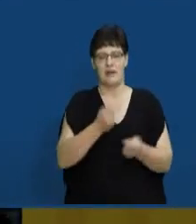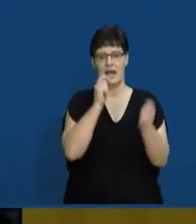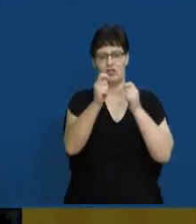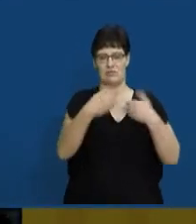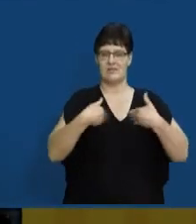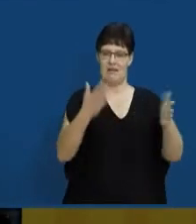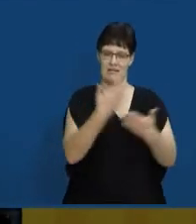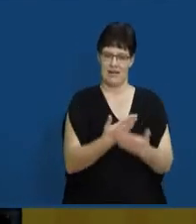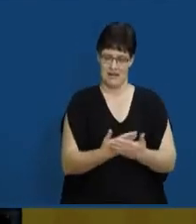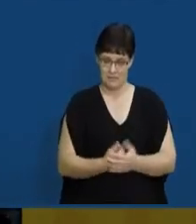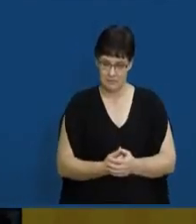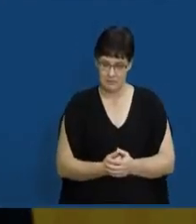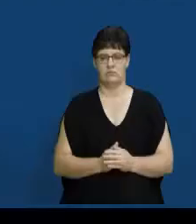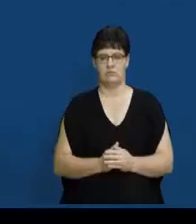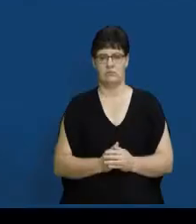adjustments.